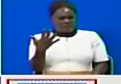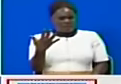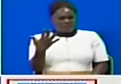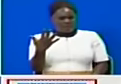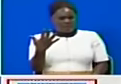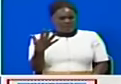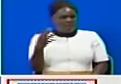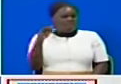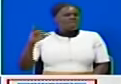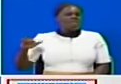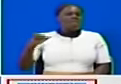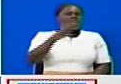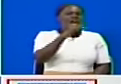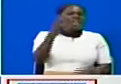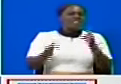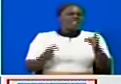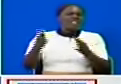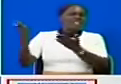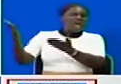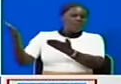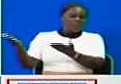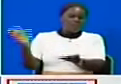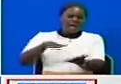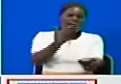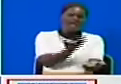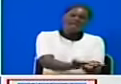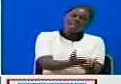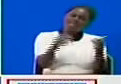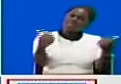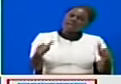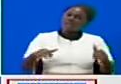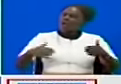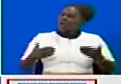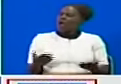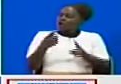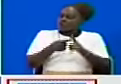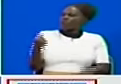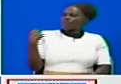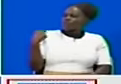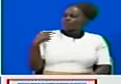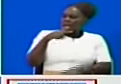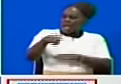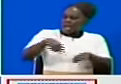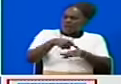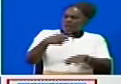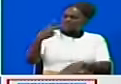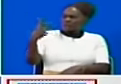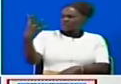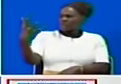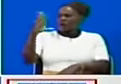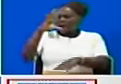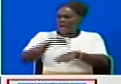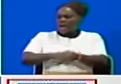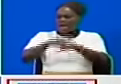Embakasi have not arrived at this place since yesterday. 24 hours, we have not